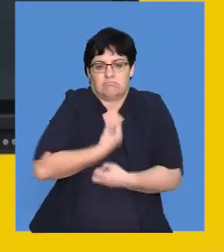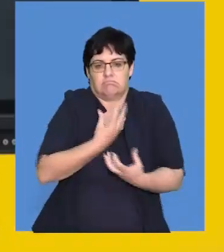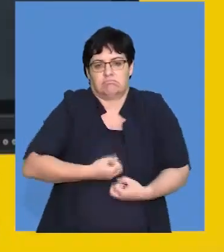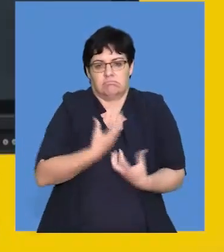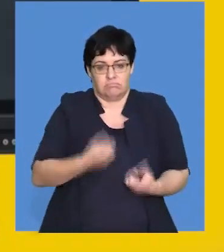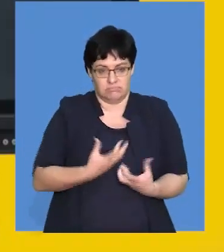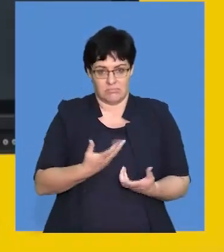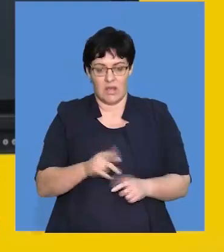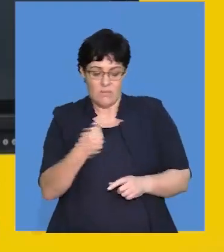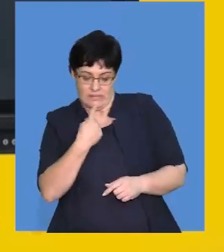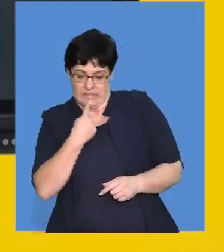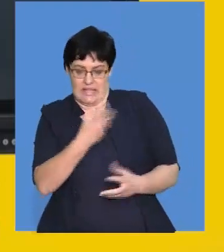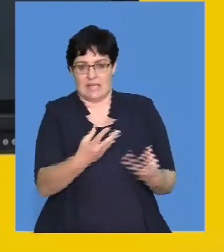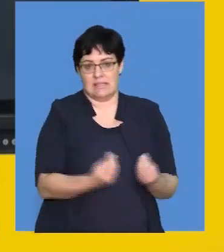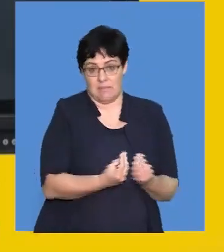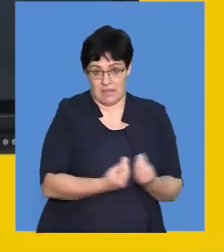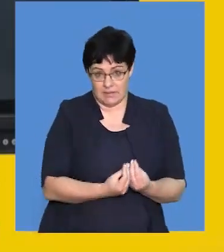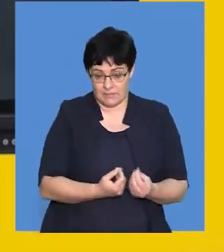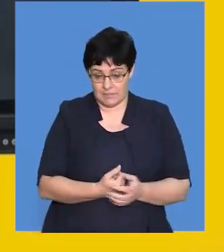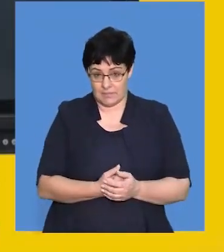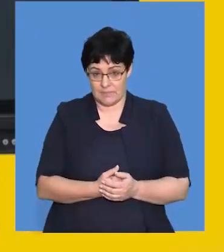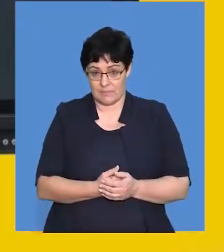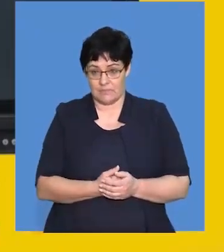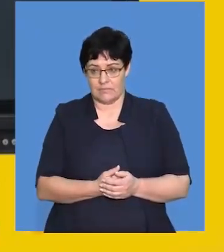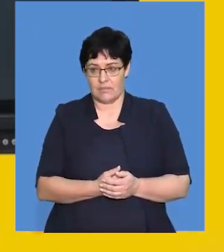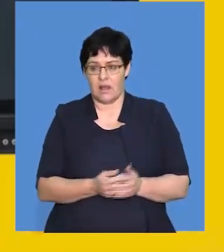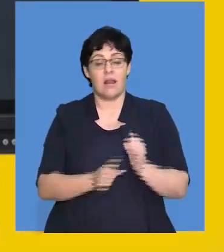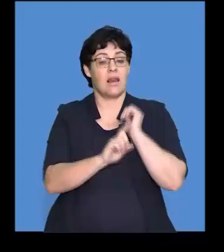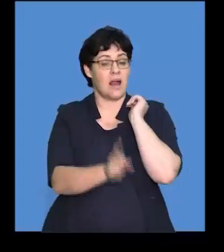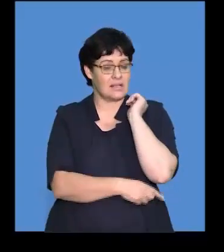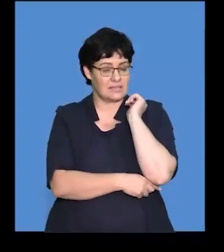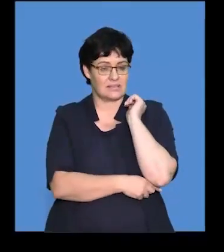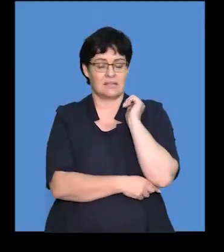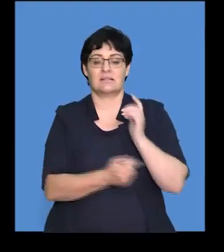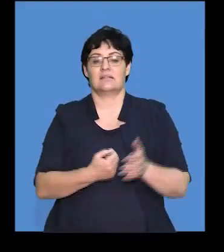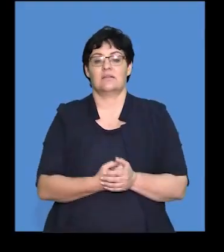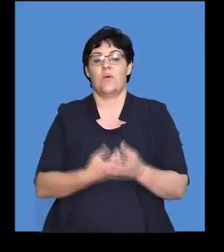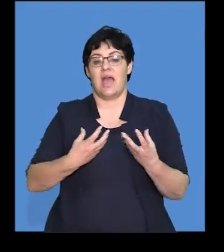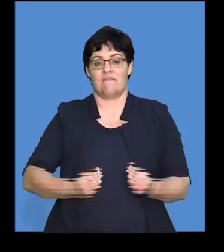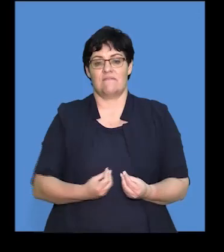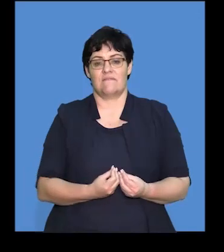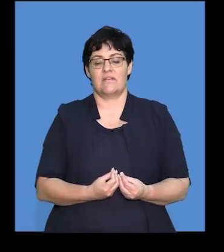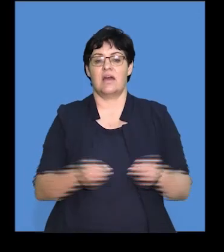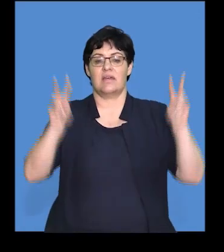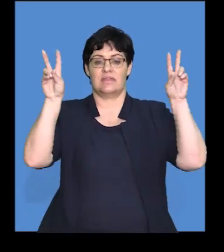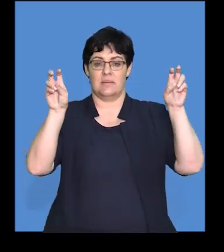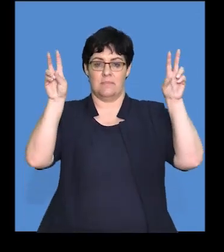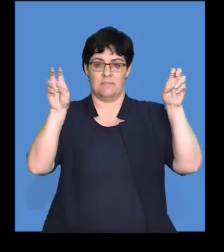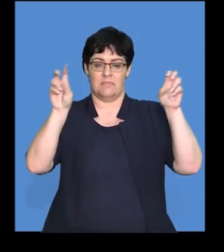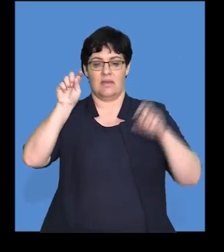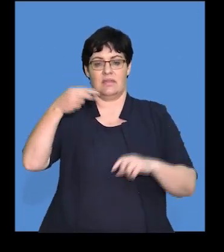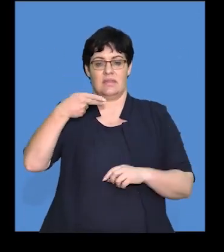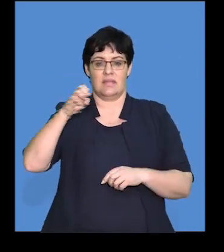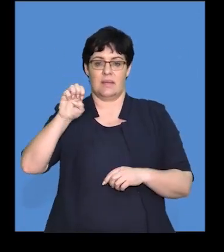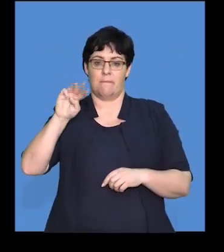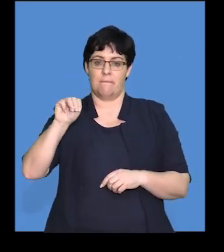someone has when they are saying certain words. And lastly, but not least, we have